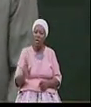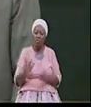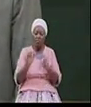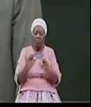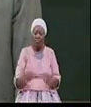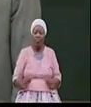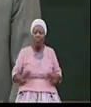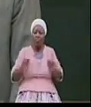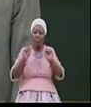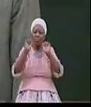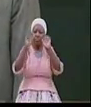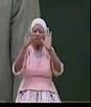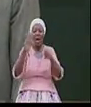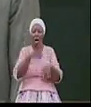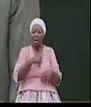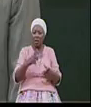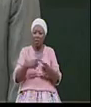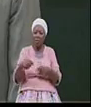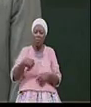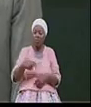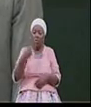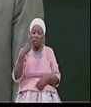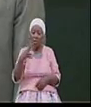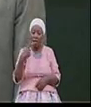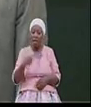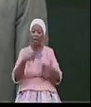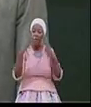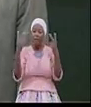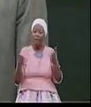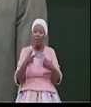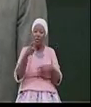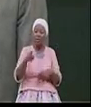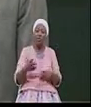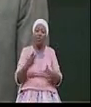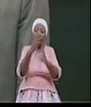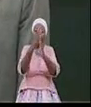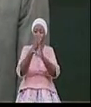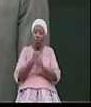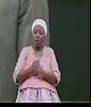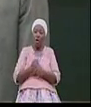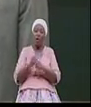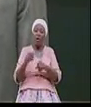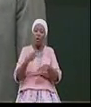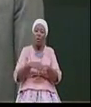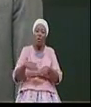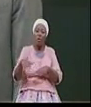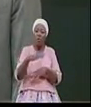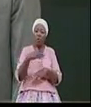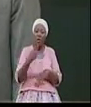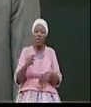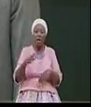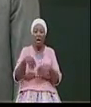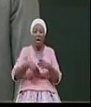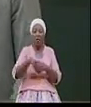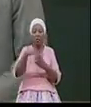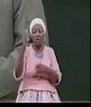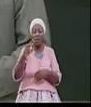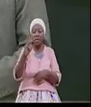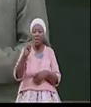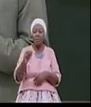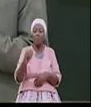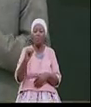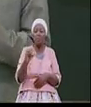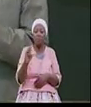dedicated. And we see the victory you win over the outside